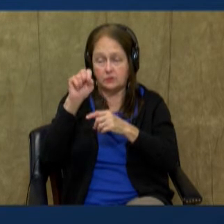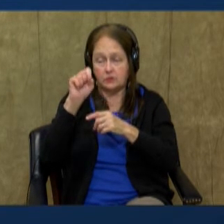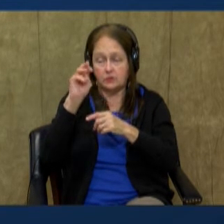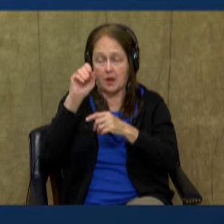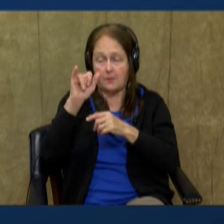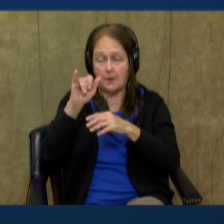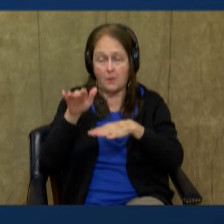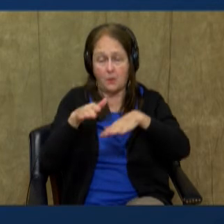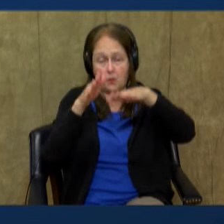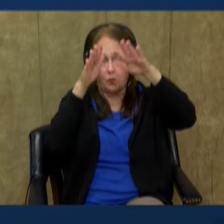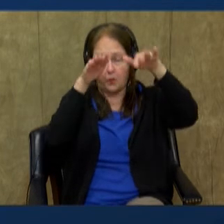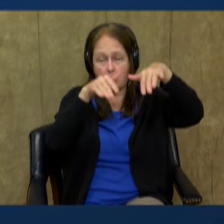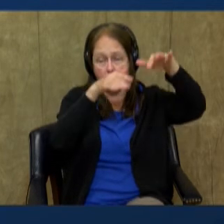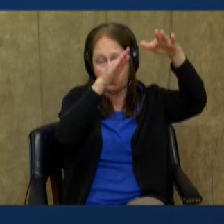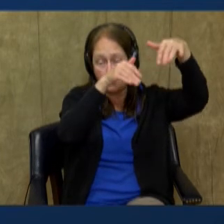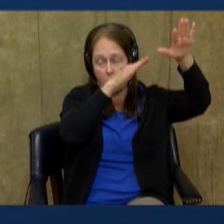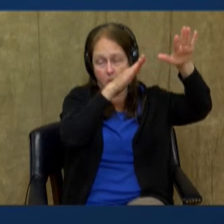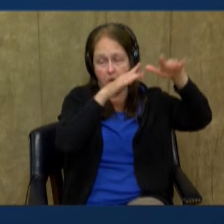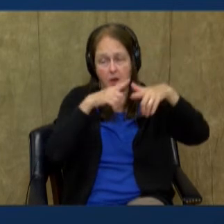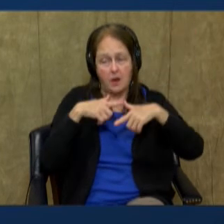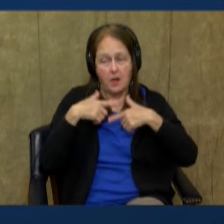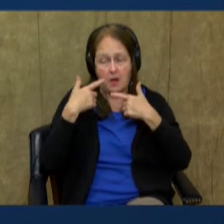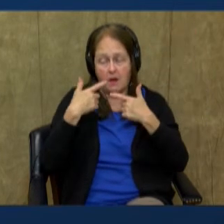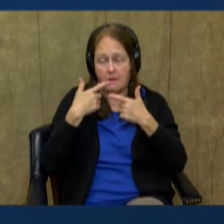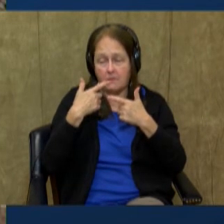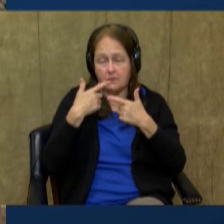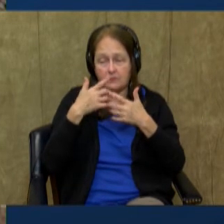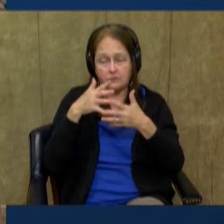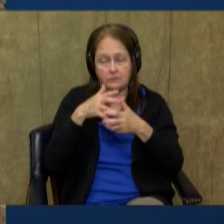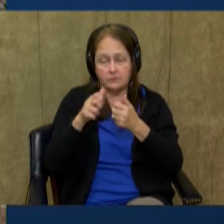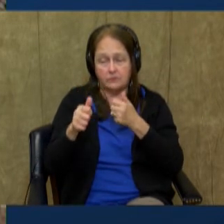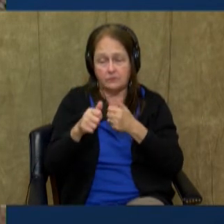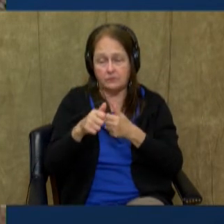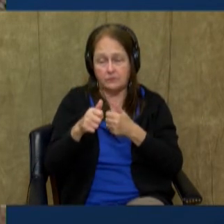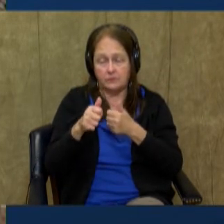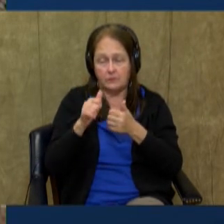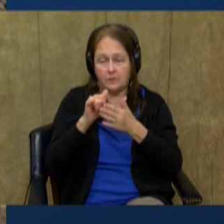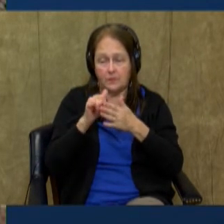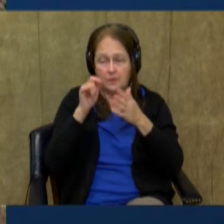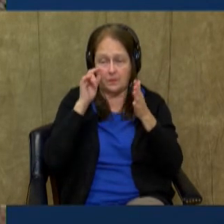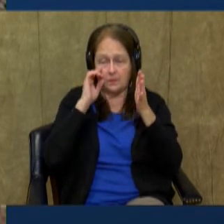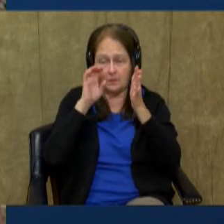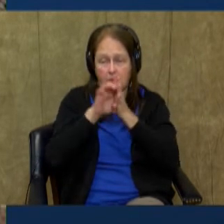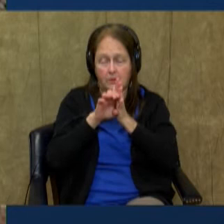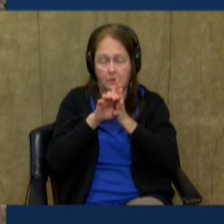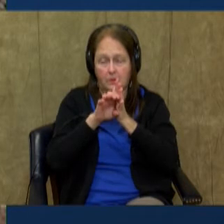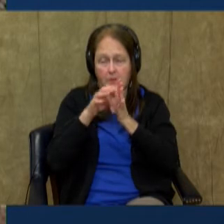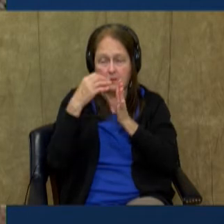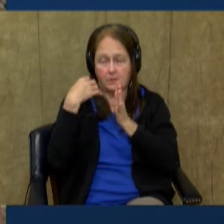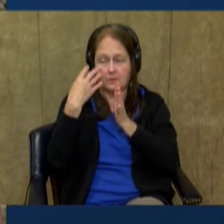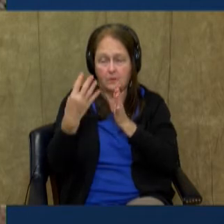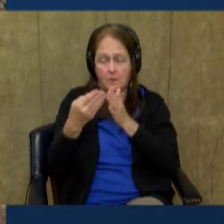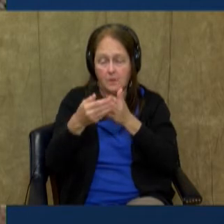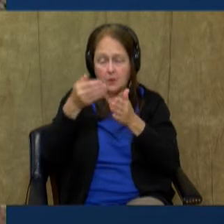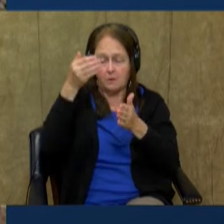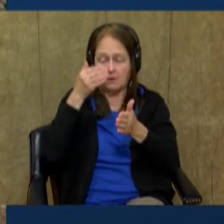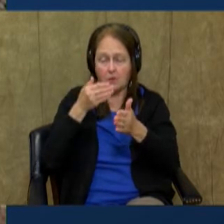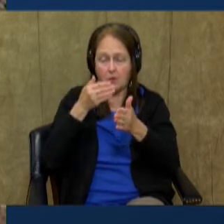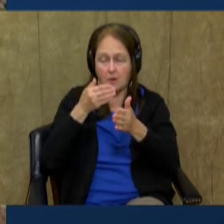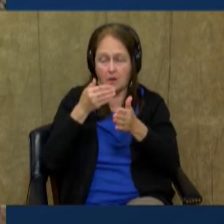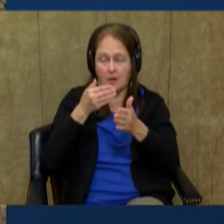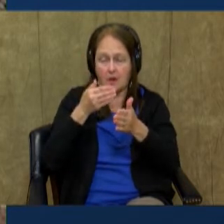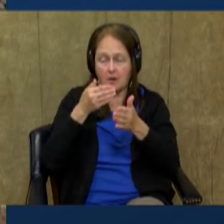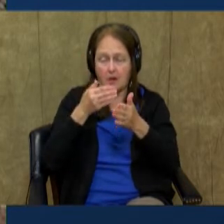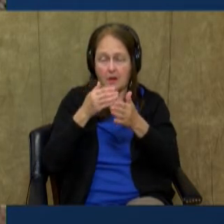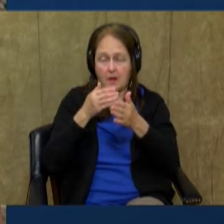wave impacted life there and devastated it. This is a picture of before and after in some parts